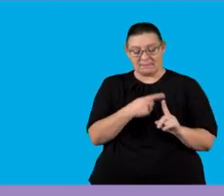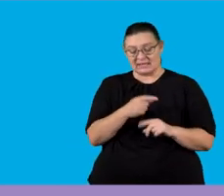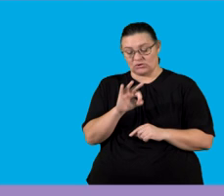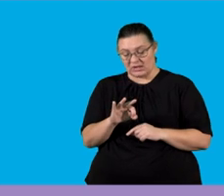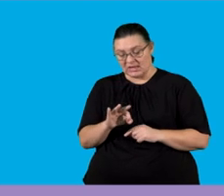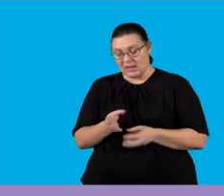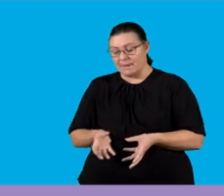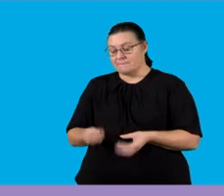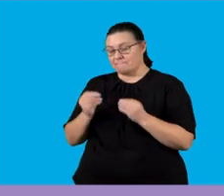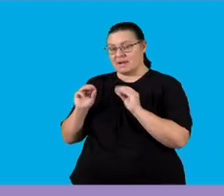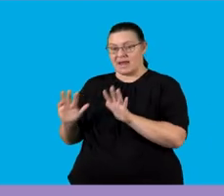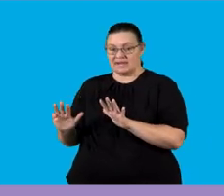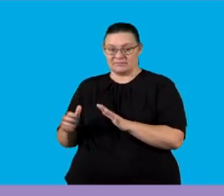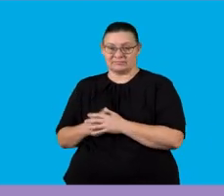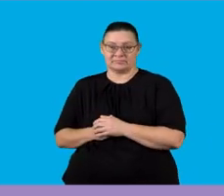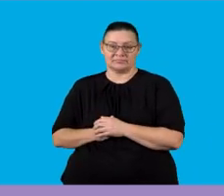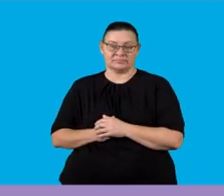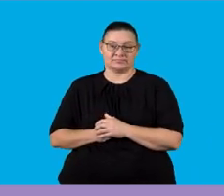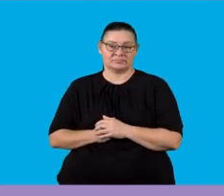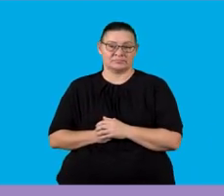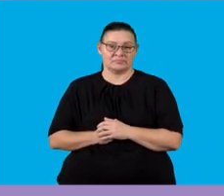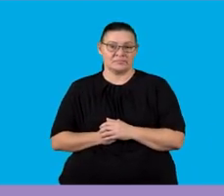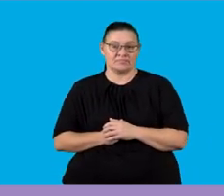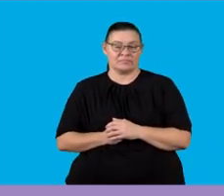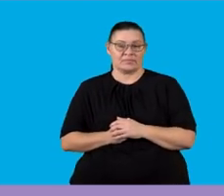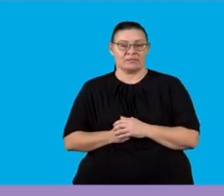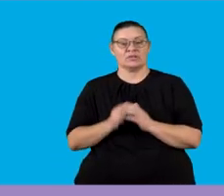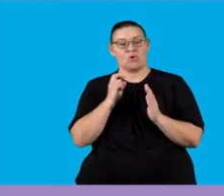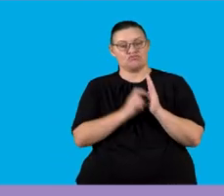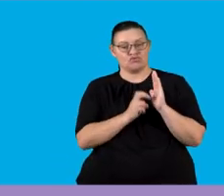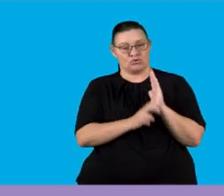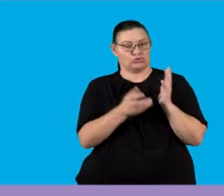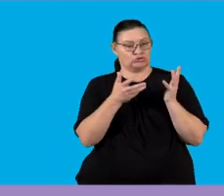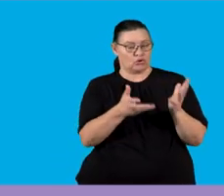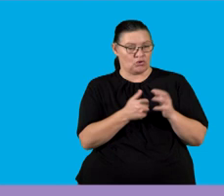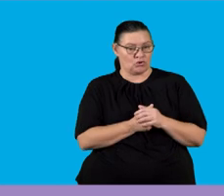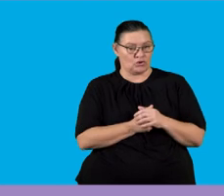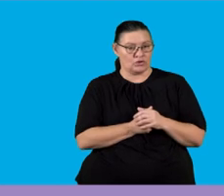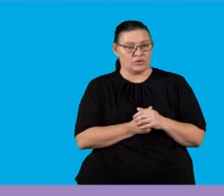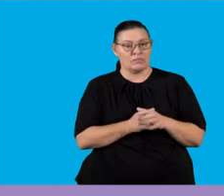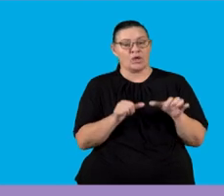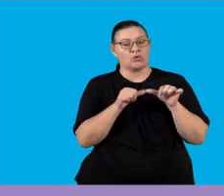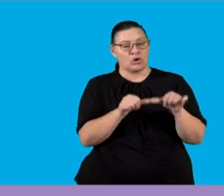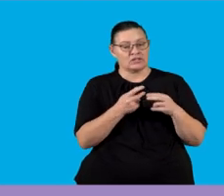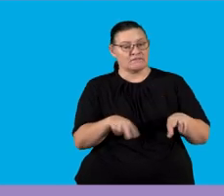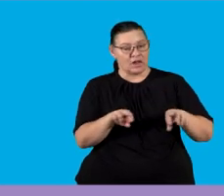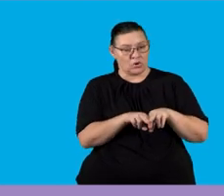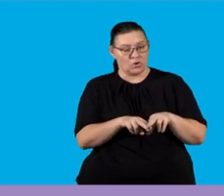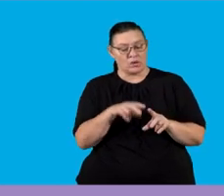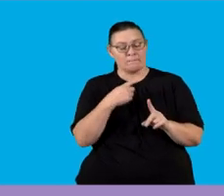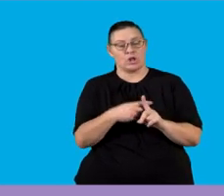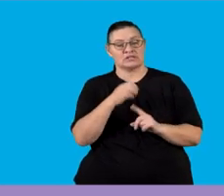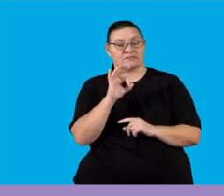a positive 3, or we are adding by 3. So this means that our rule is going to be Tn, which is equals to